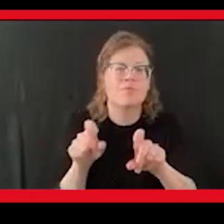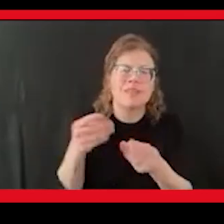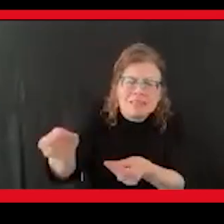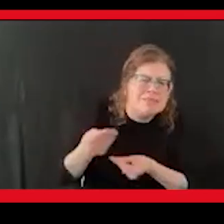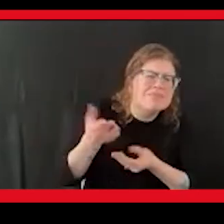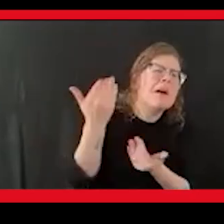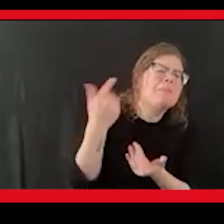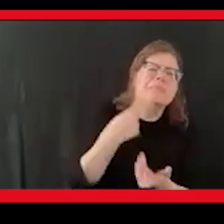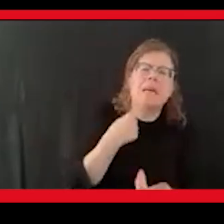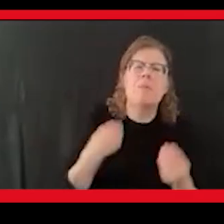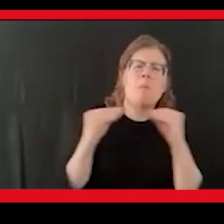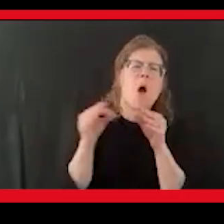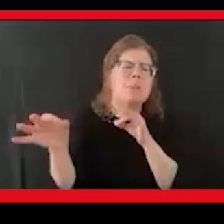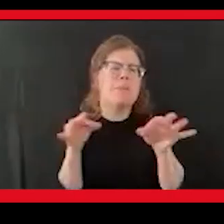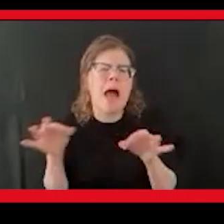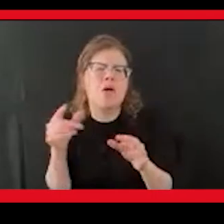statement.